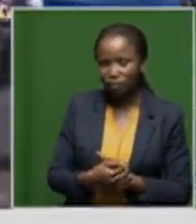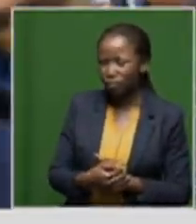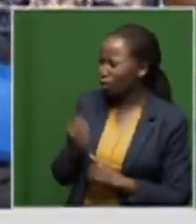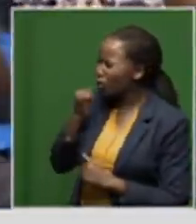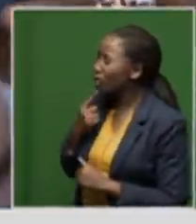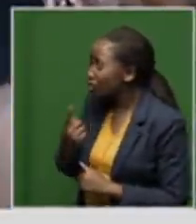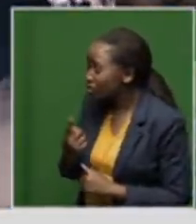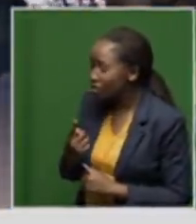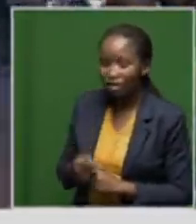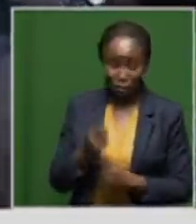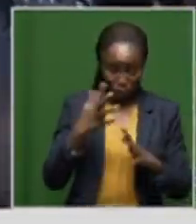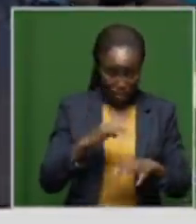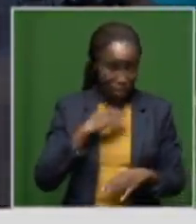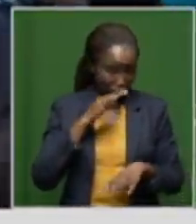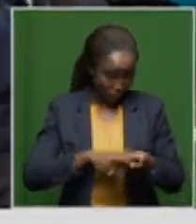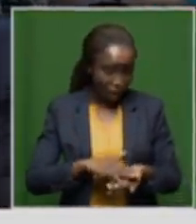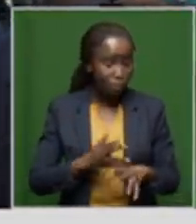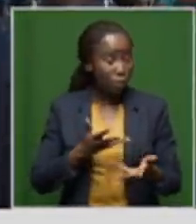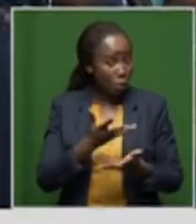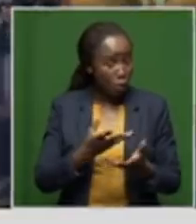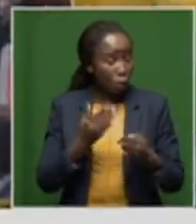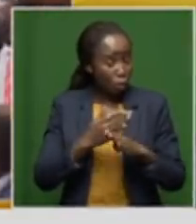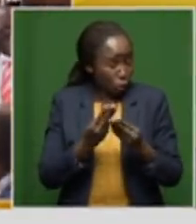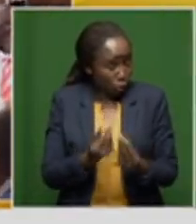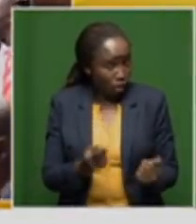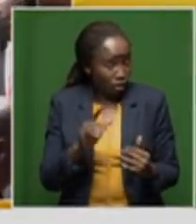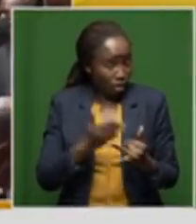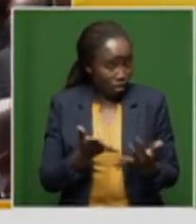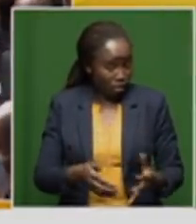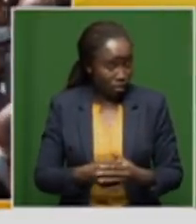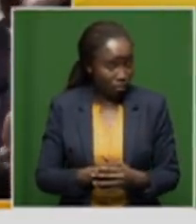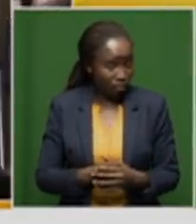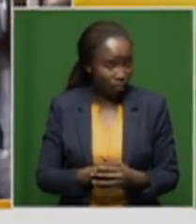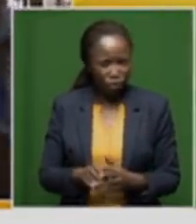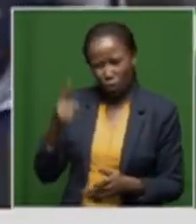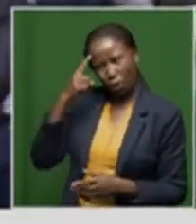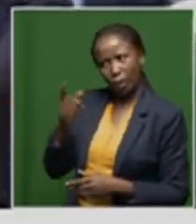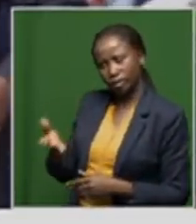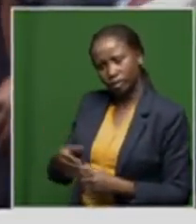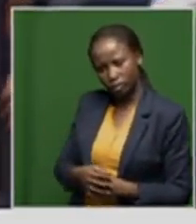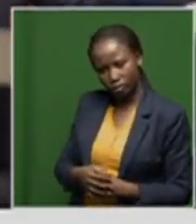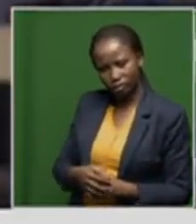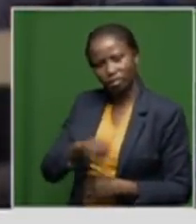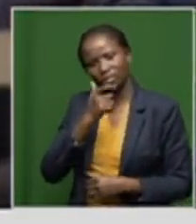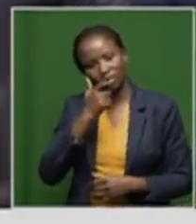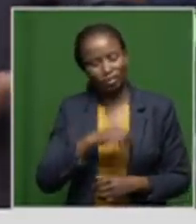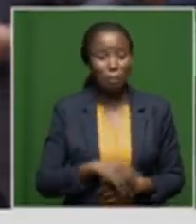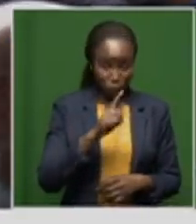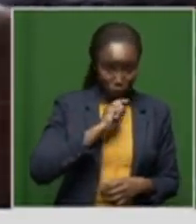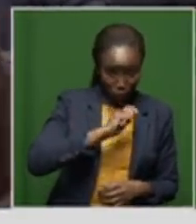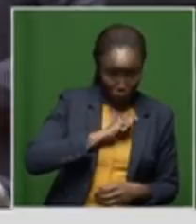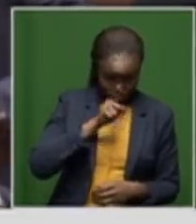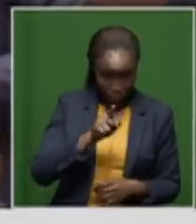Pardon? Did you have enough time to work on this case to prepare for it? What do you think? Is it true that you're representing pro bono? Is it true that